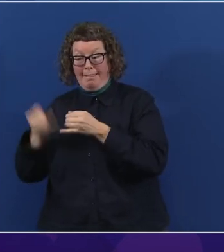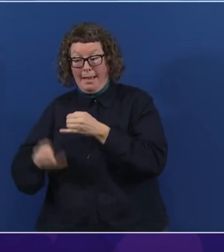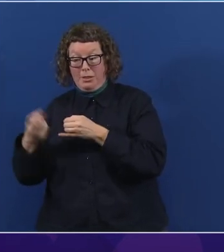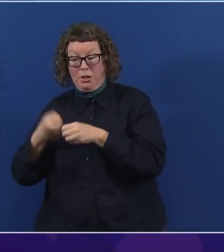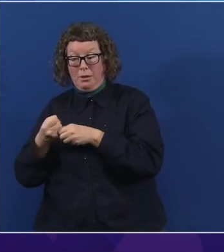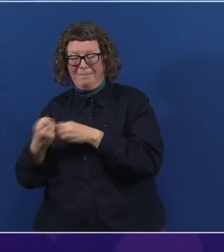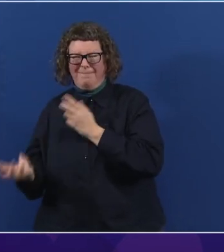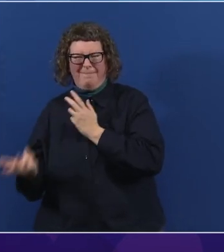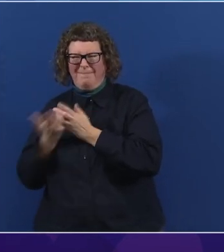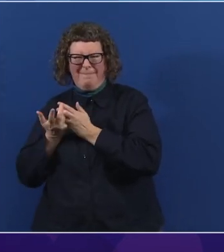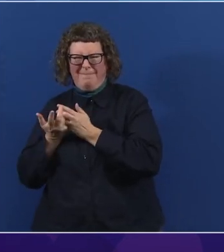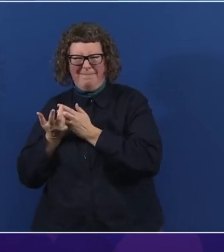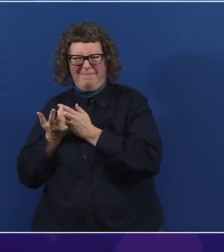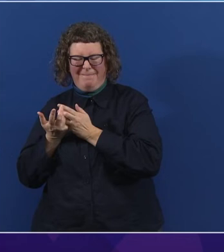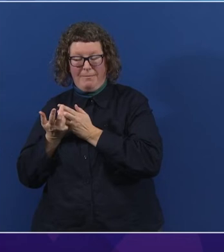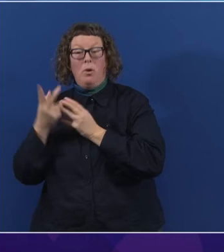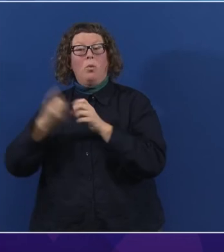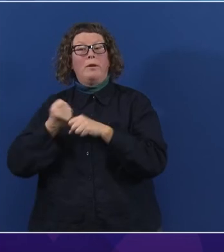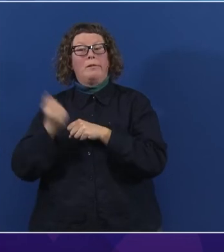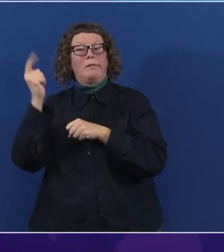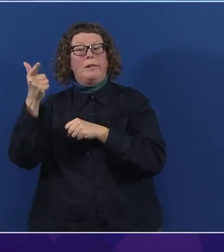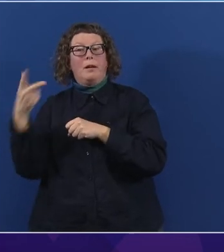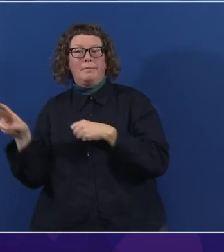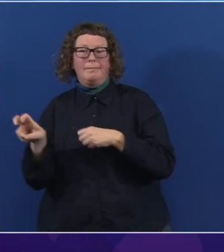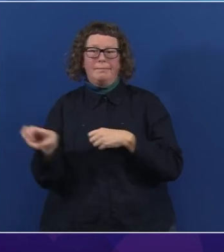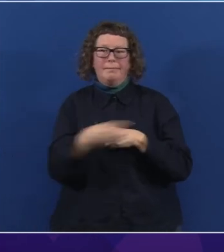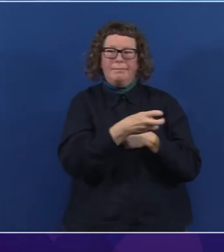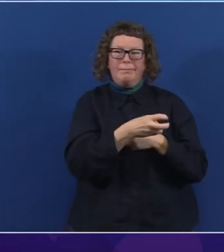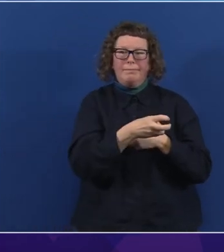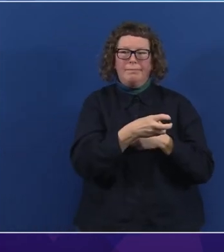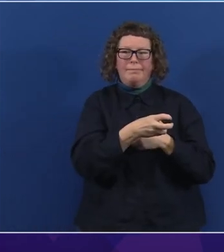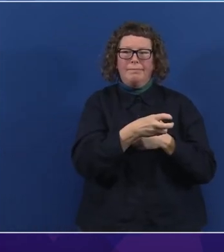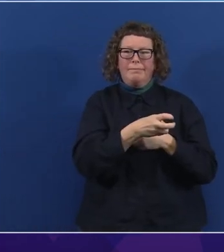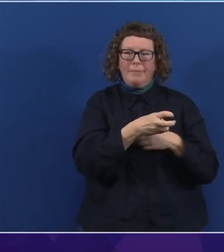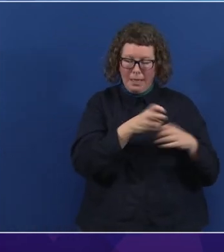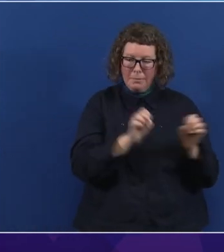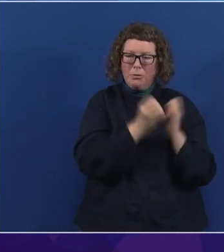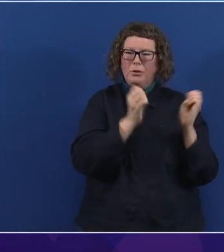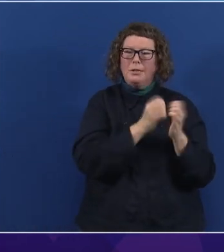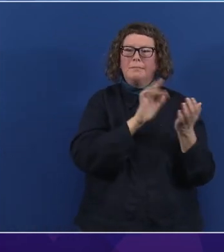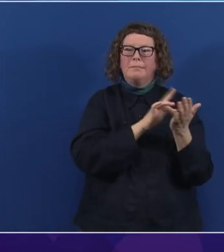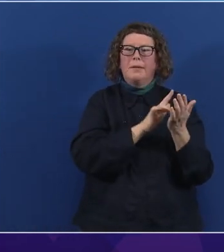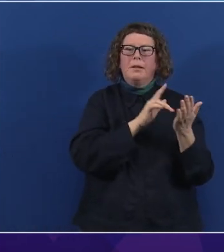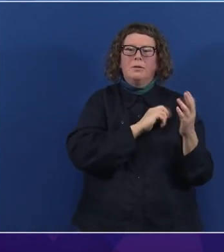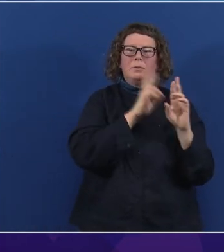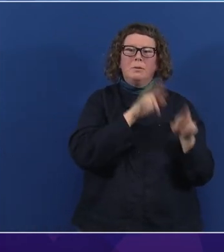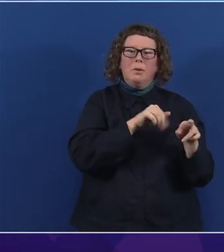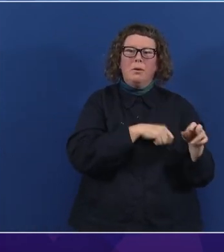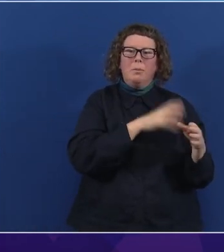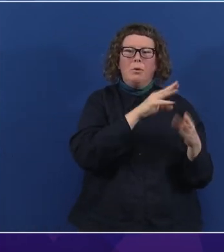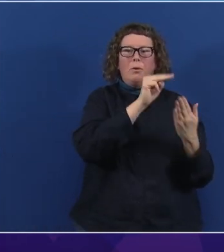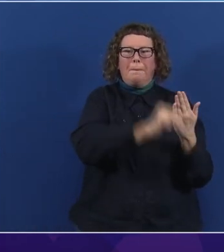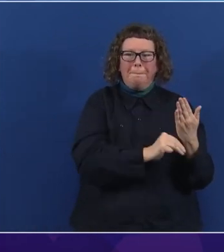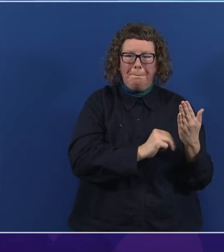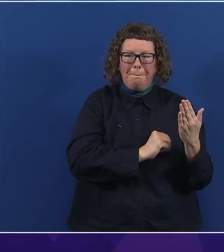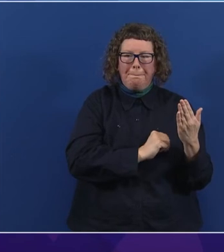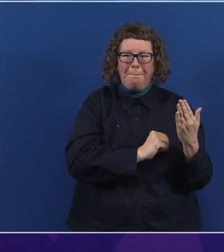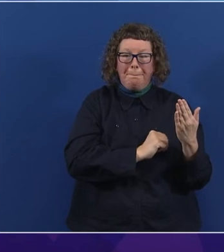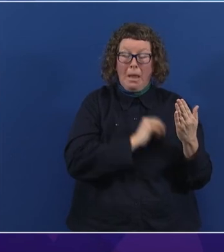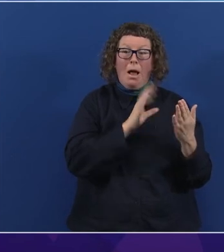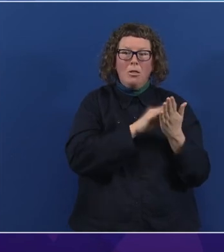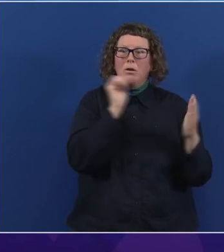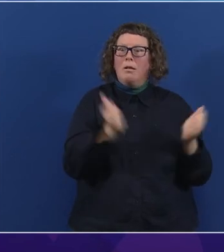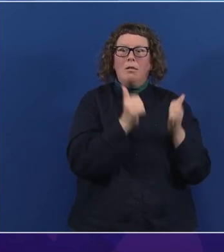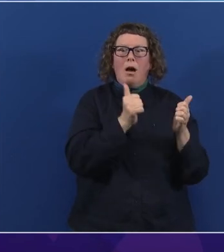me. A year later, I put myself in a completely different field by enrolling in the emergency medical responder program. There, I